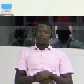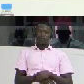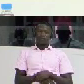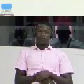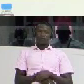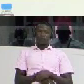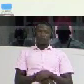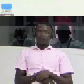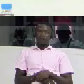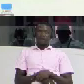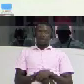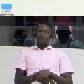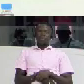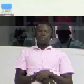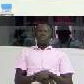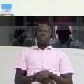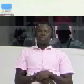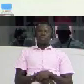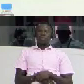sa wàlli njàng fan la toll.